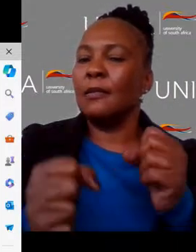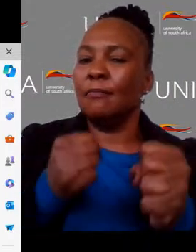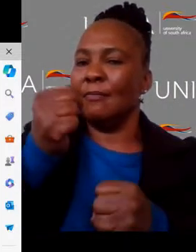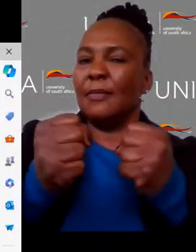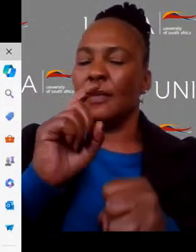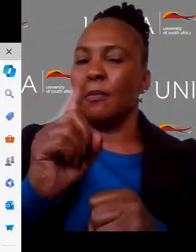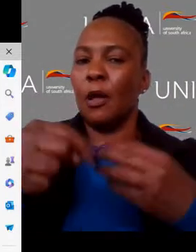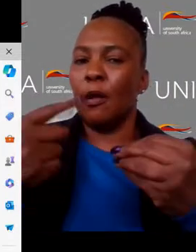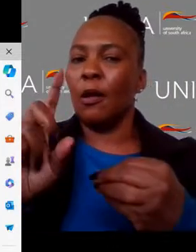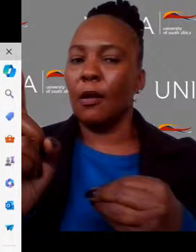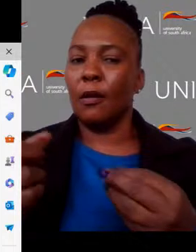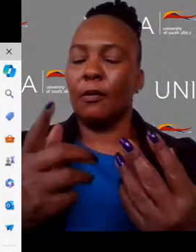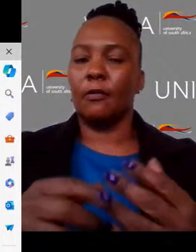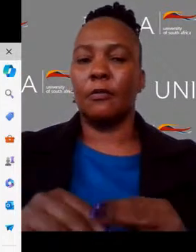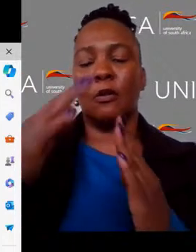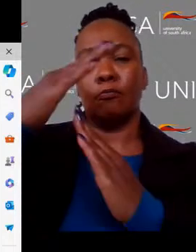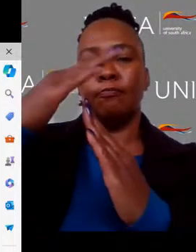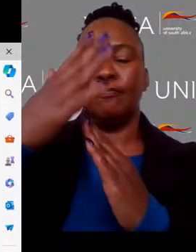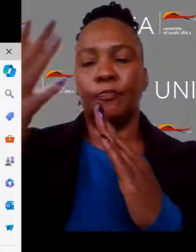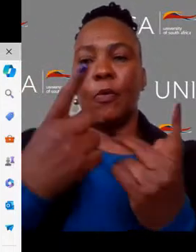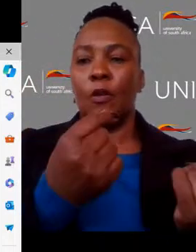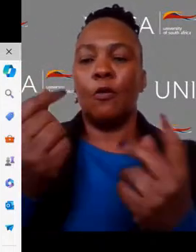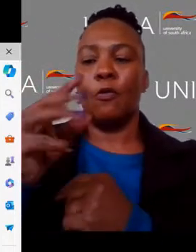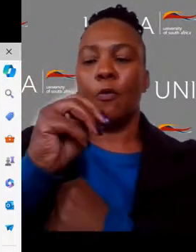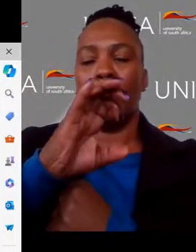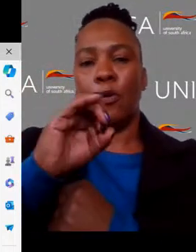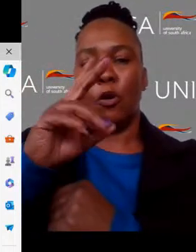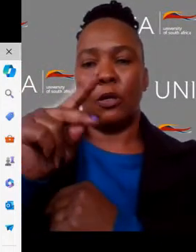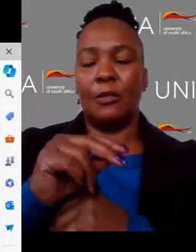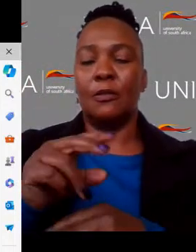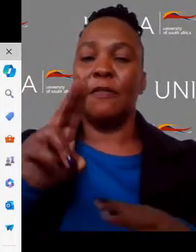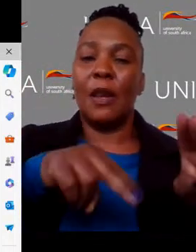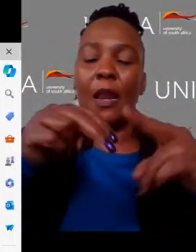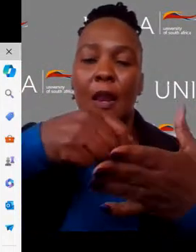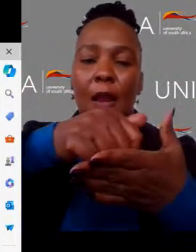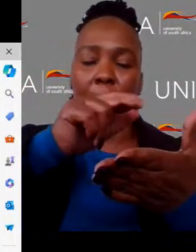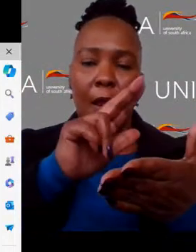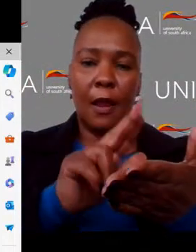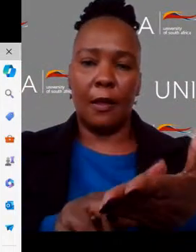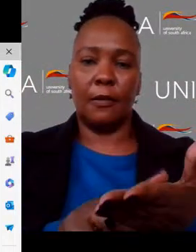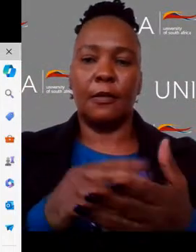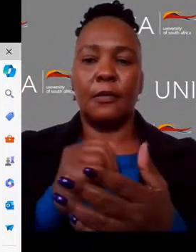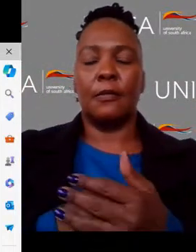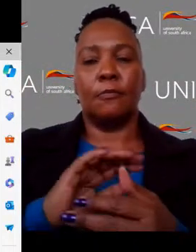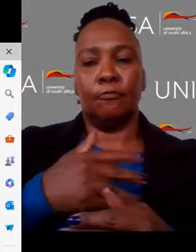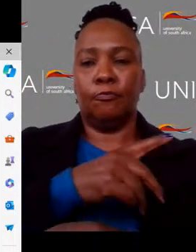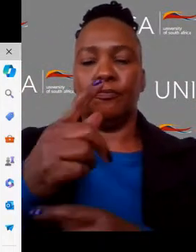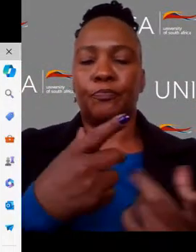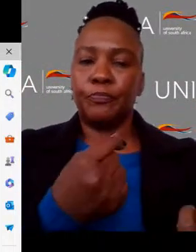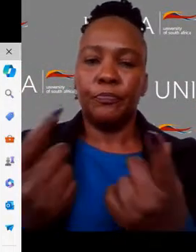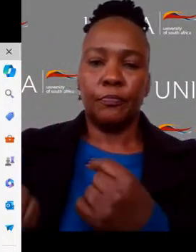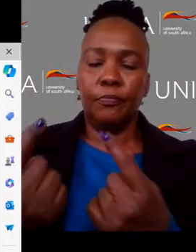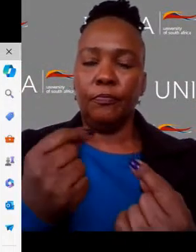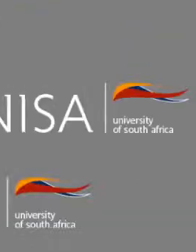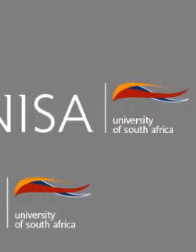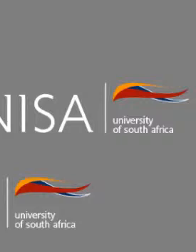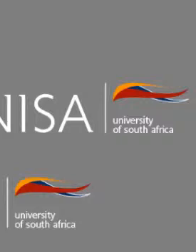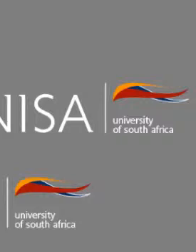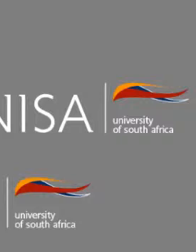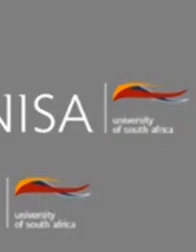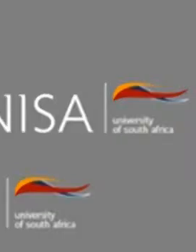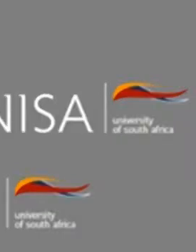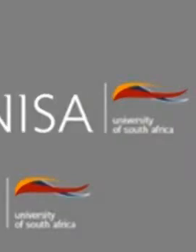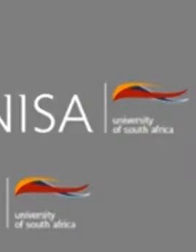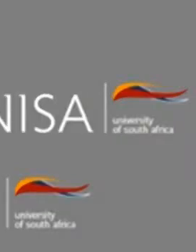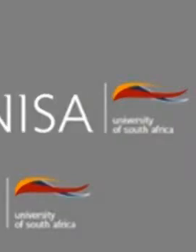you can also do the mock exam with the Invigilator app, so I strongly recommend that as well.